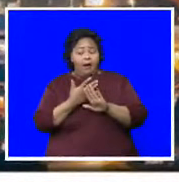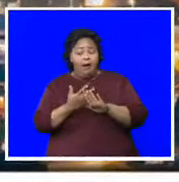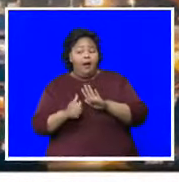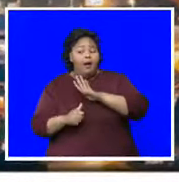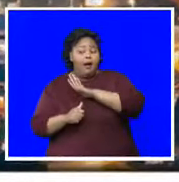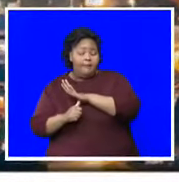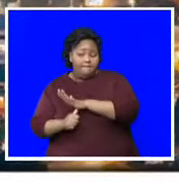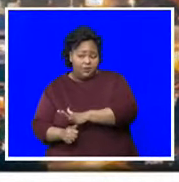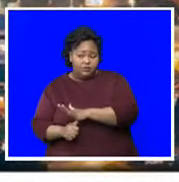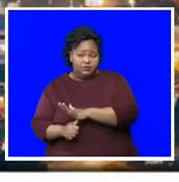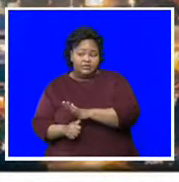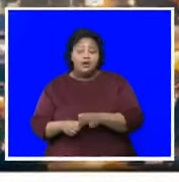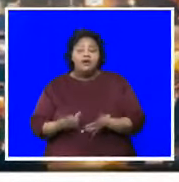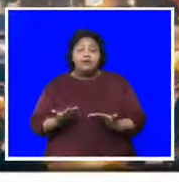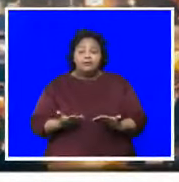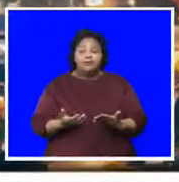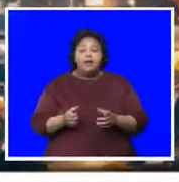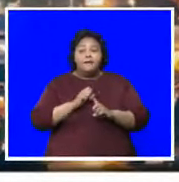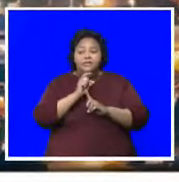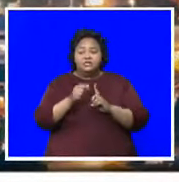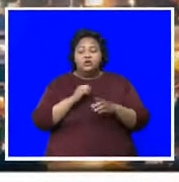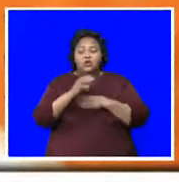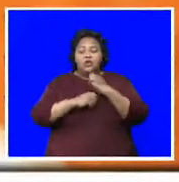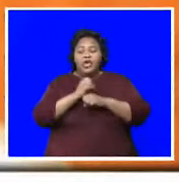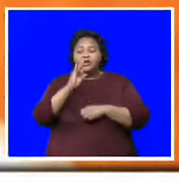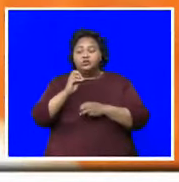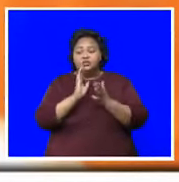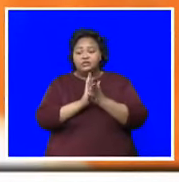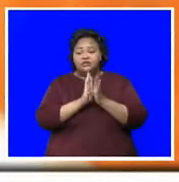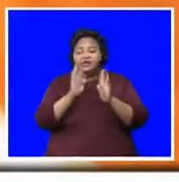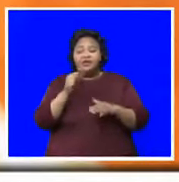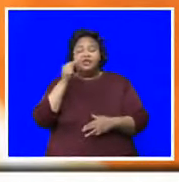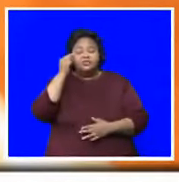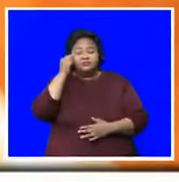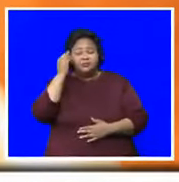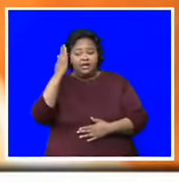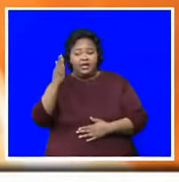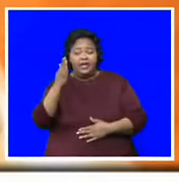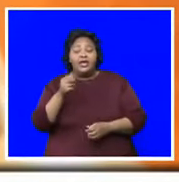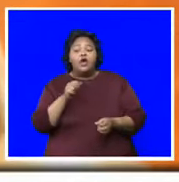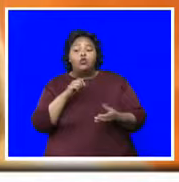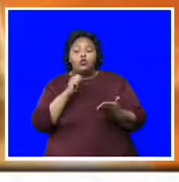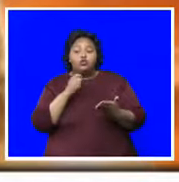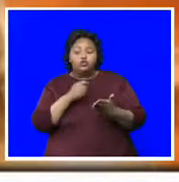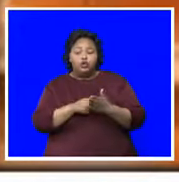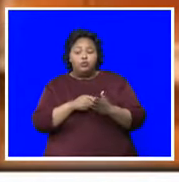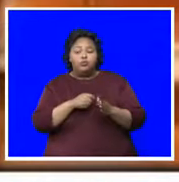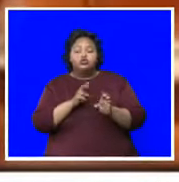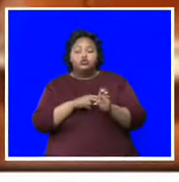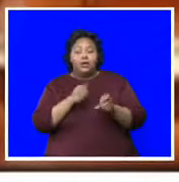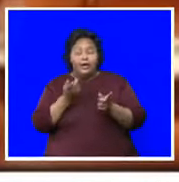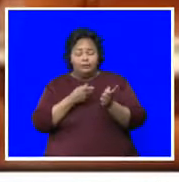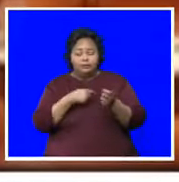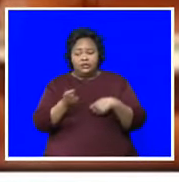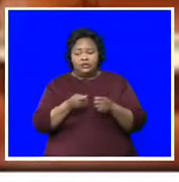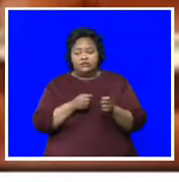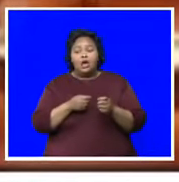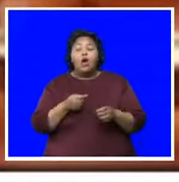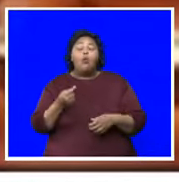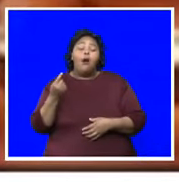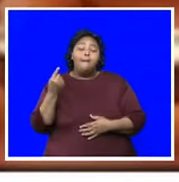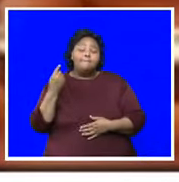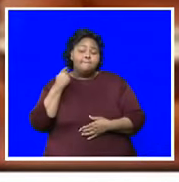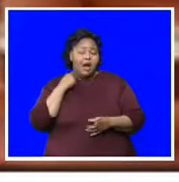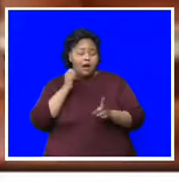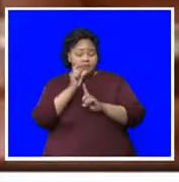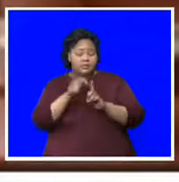Nkomazi Bottle Store in Pikspik in 2017. A Crown witness in the Somiso Makeba Dlamini murder trial has told